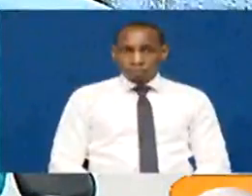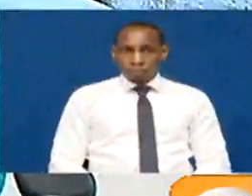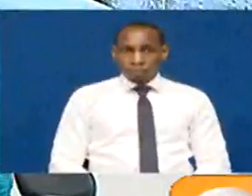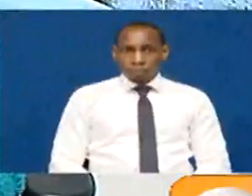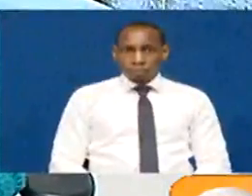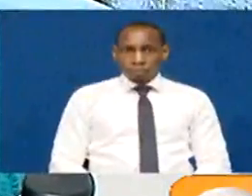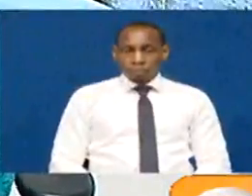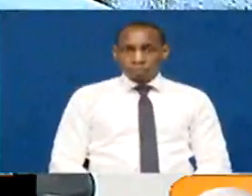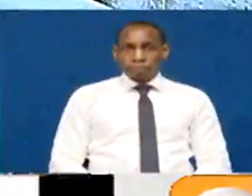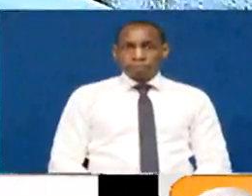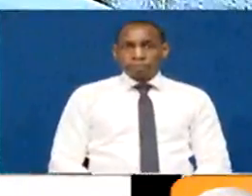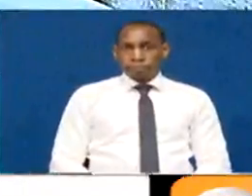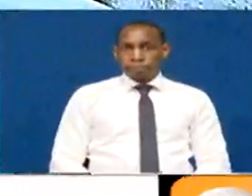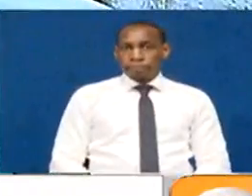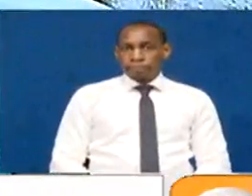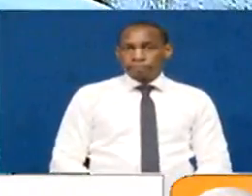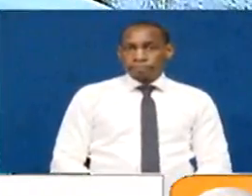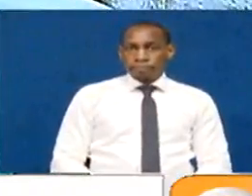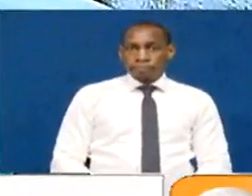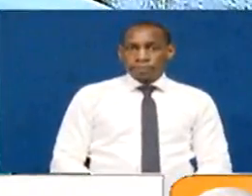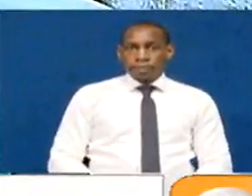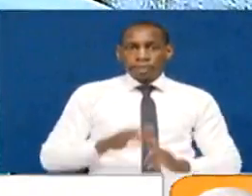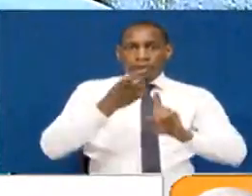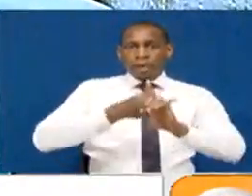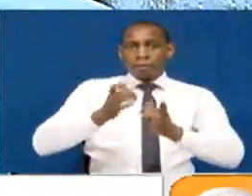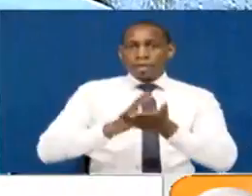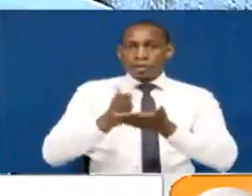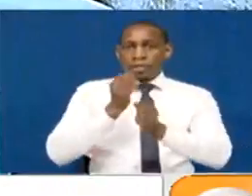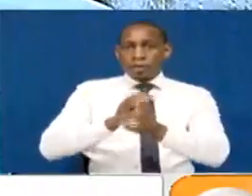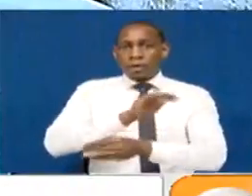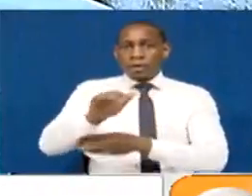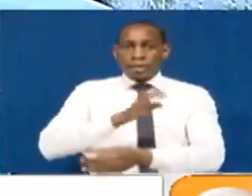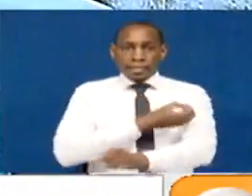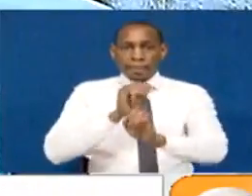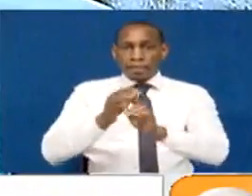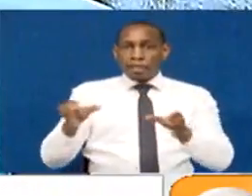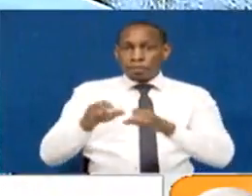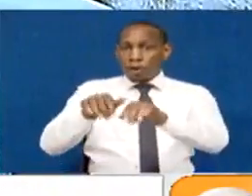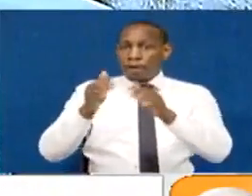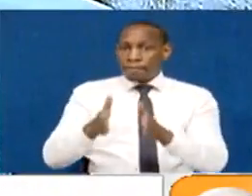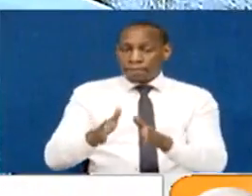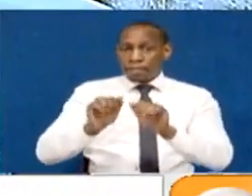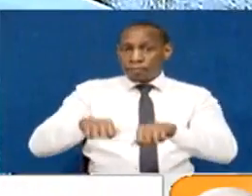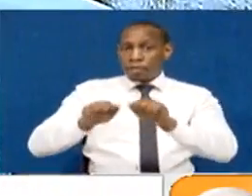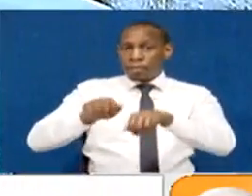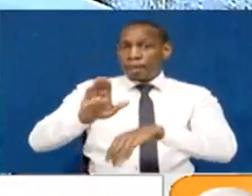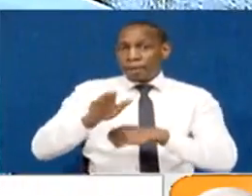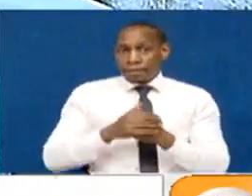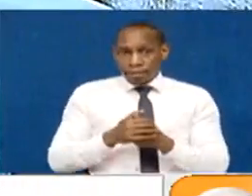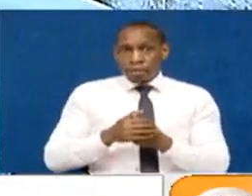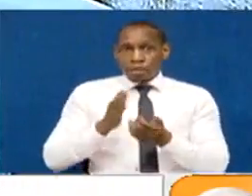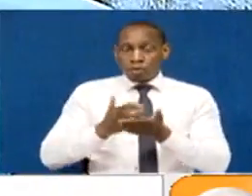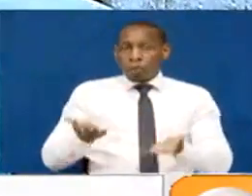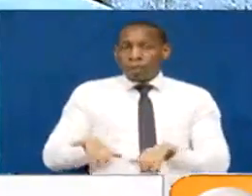Stakeholders in the potato industry in the country are calling for empowerment of smallholder farmers to enable them